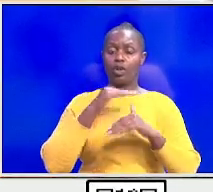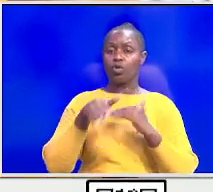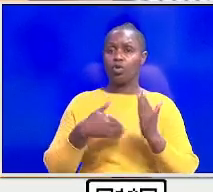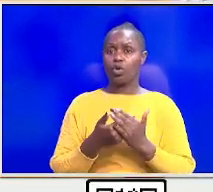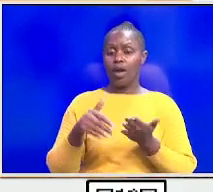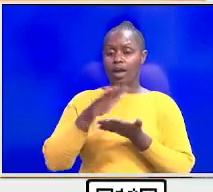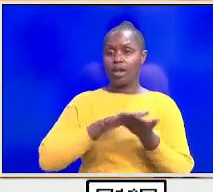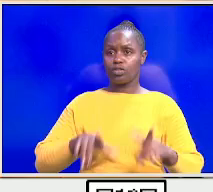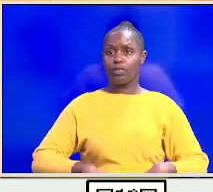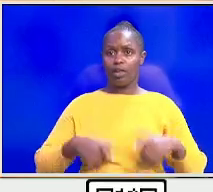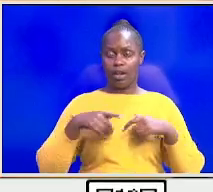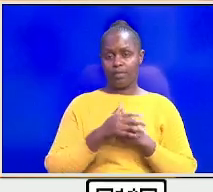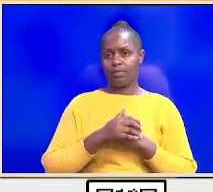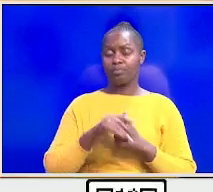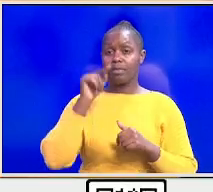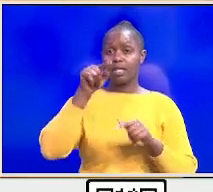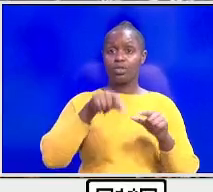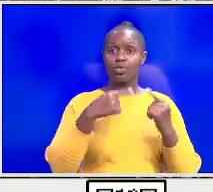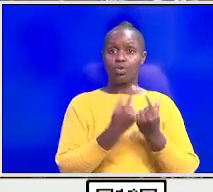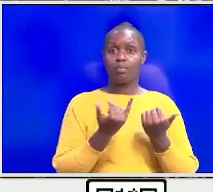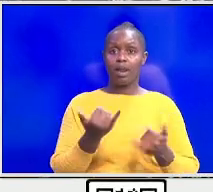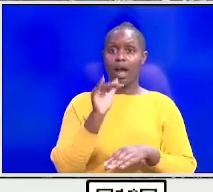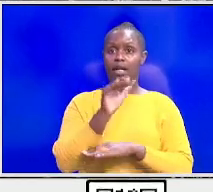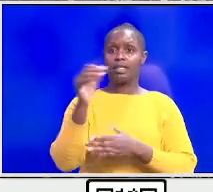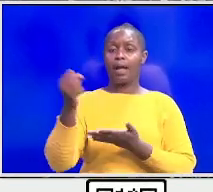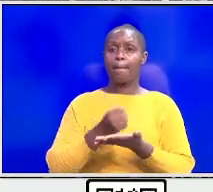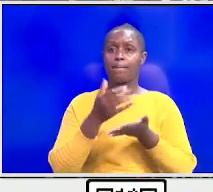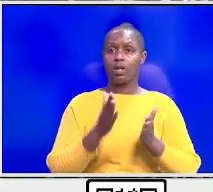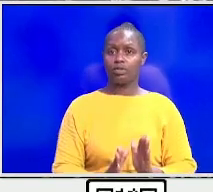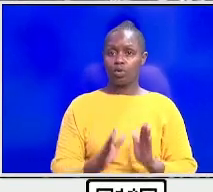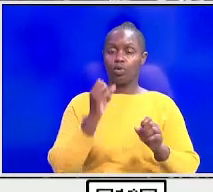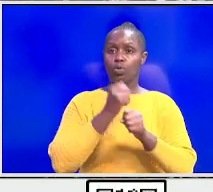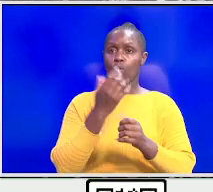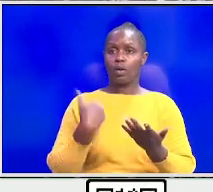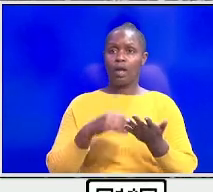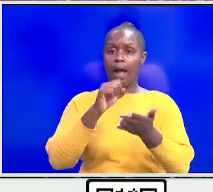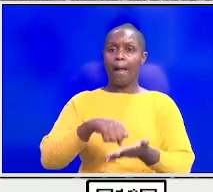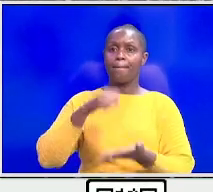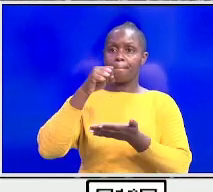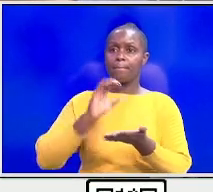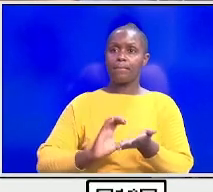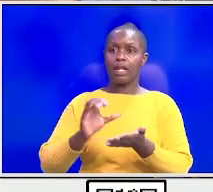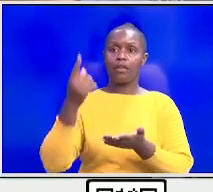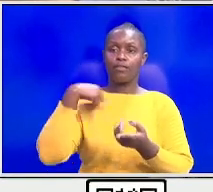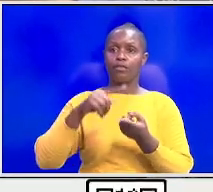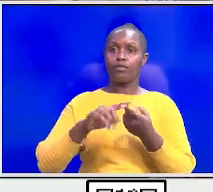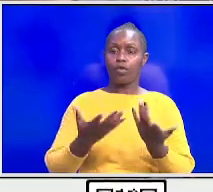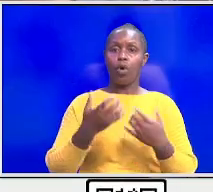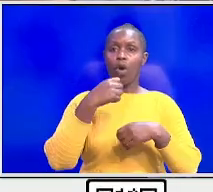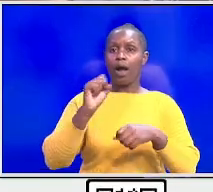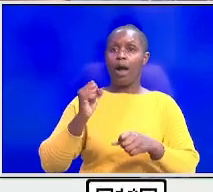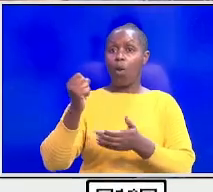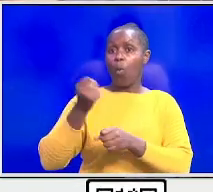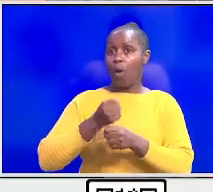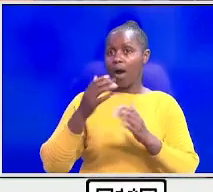lives. Nonetheless, this movement has called on employers to allocate budget for their employees' mental health and to